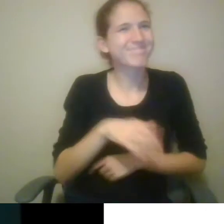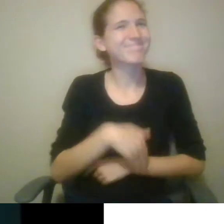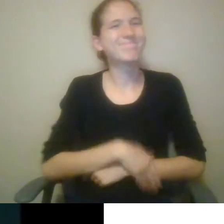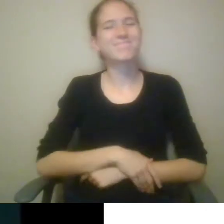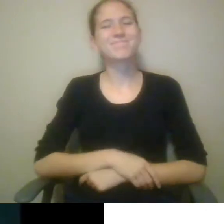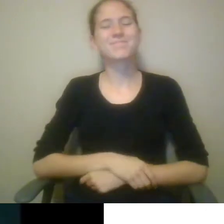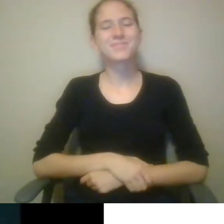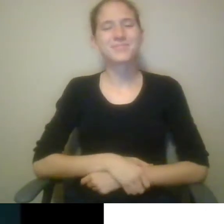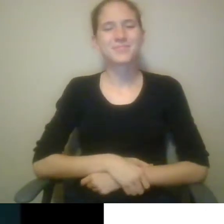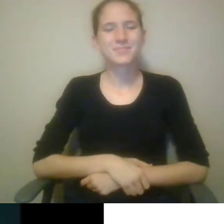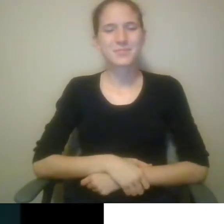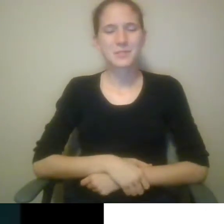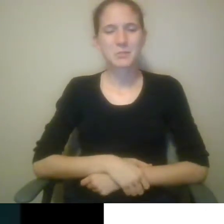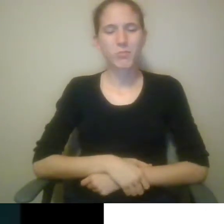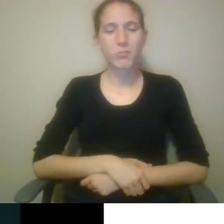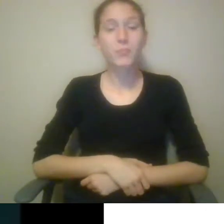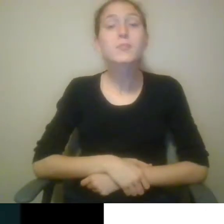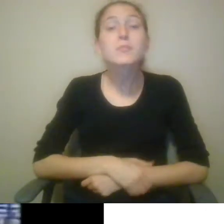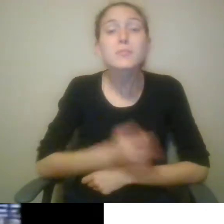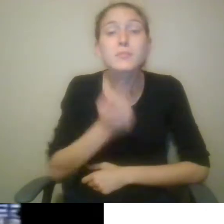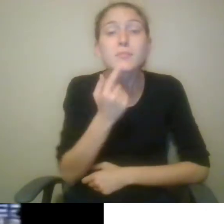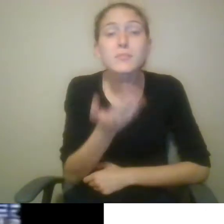we go. Huh?